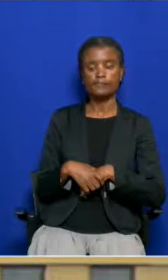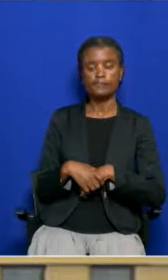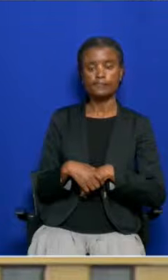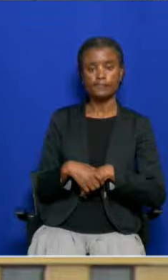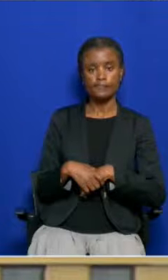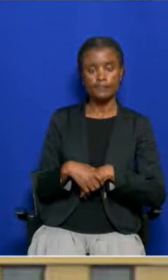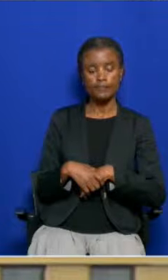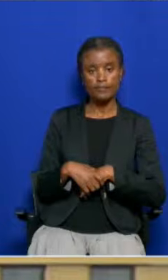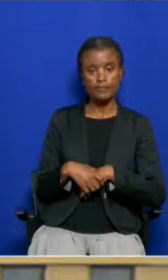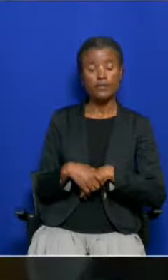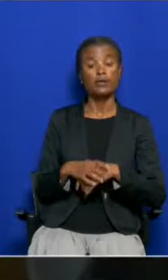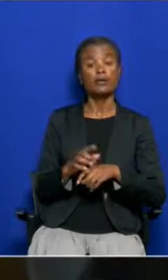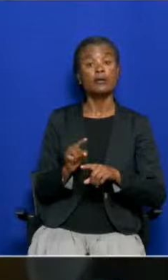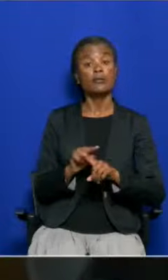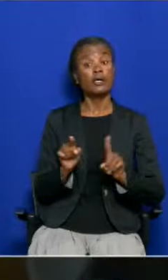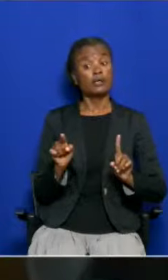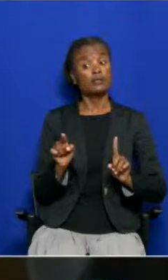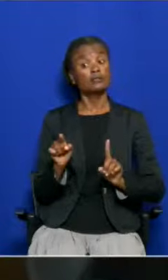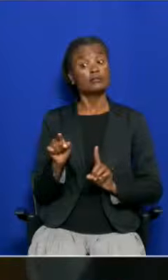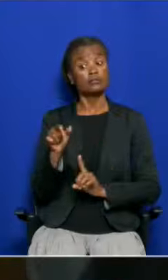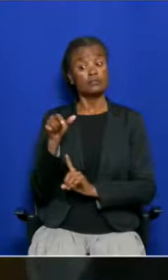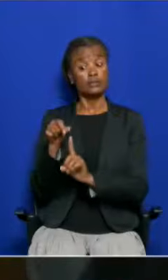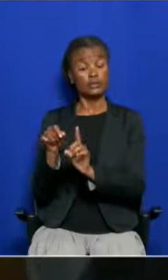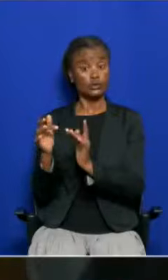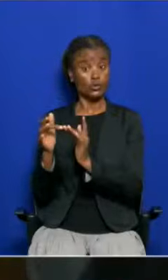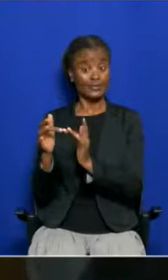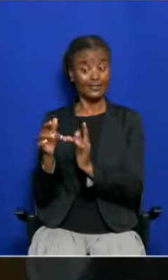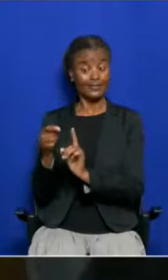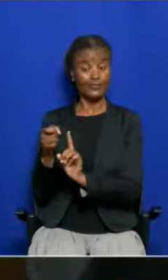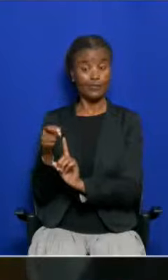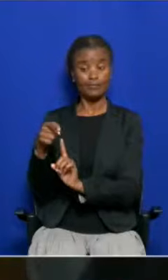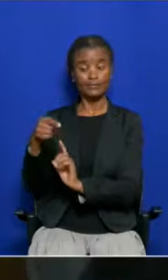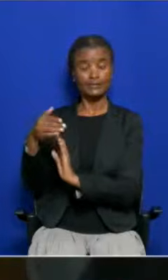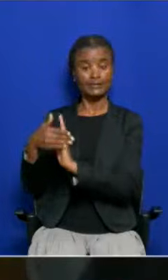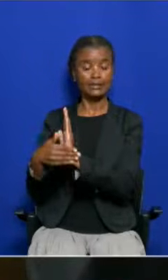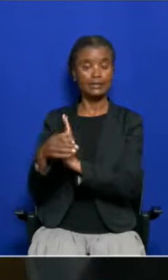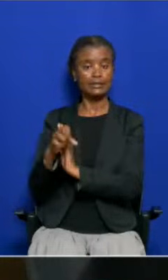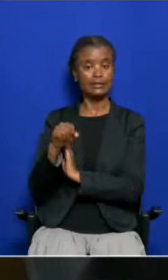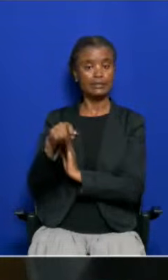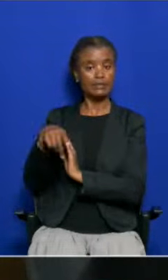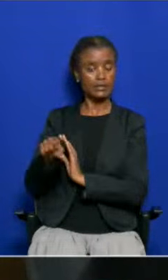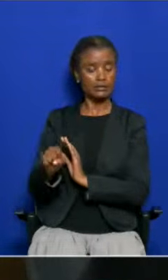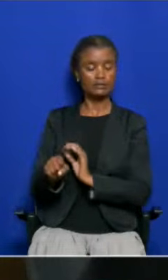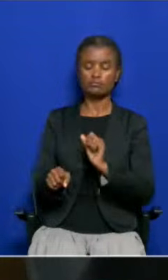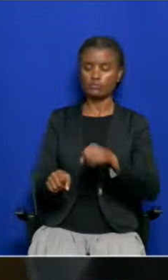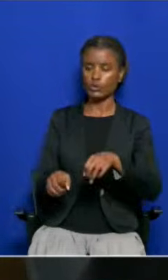But there would have been a contact person from the SAPS side. That's correct.